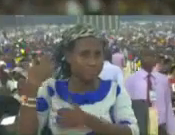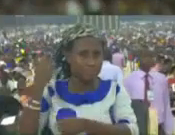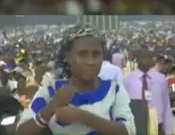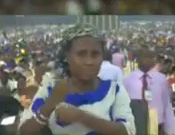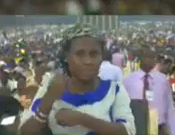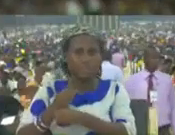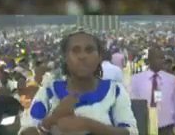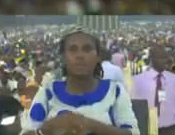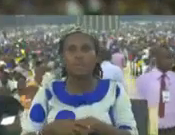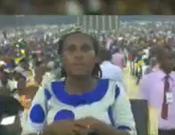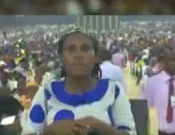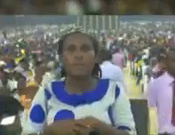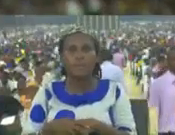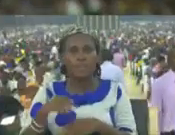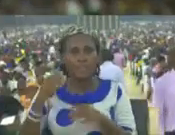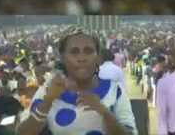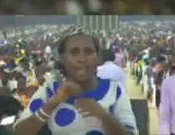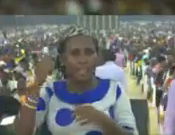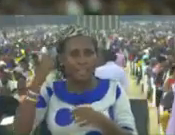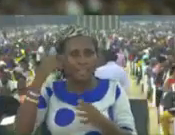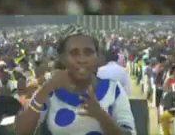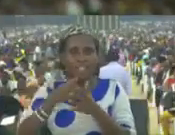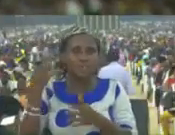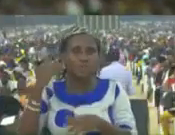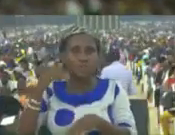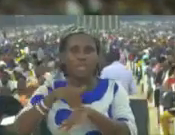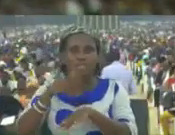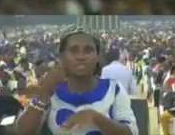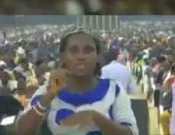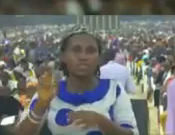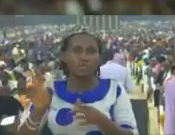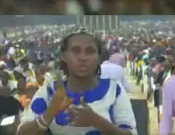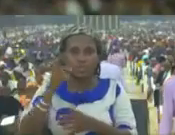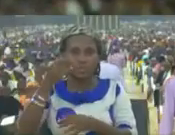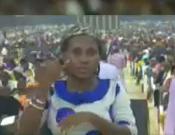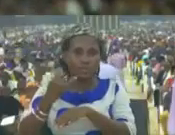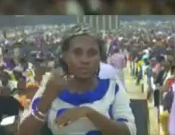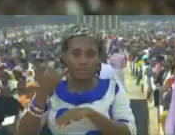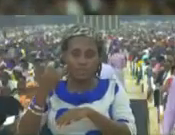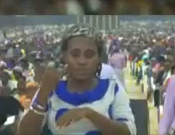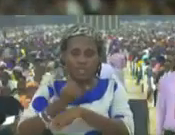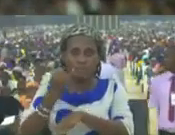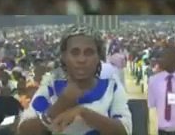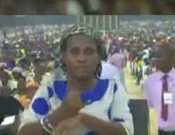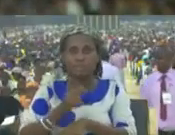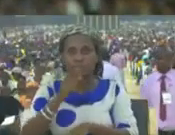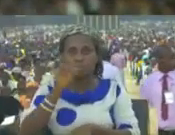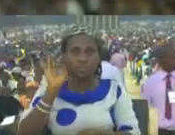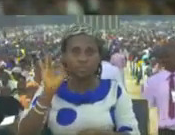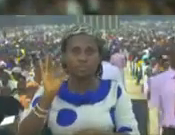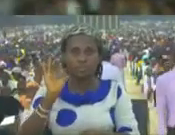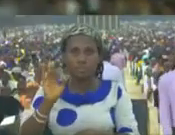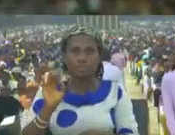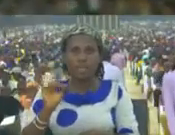I think it was at the University of Ibadan, I was preaching. Suddenly I heard God say that there is someone